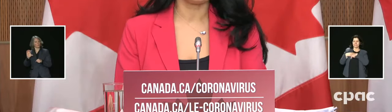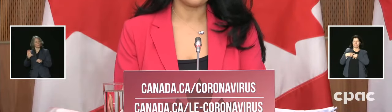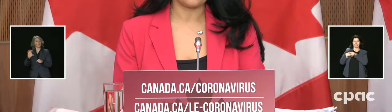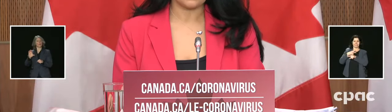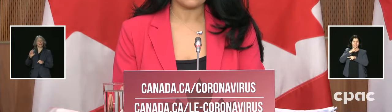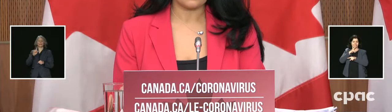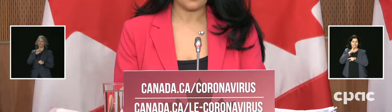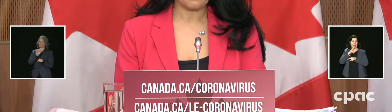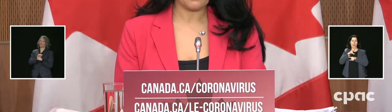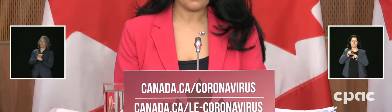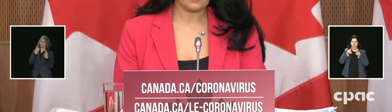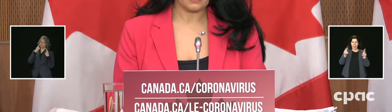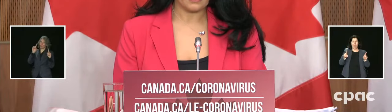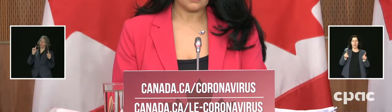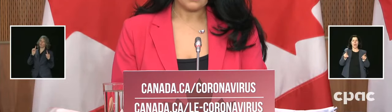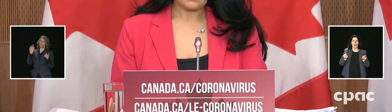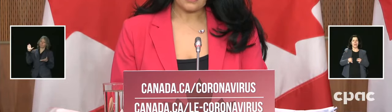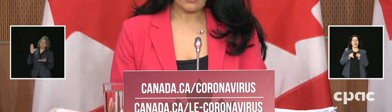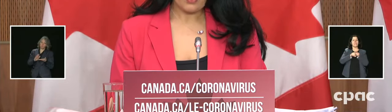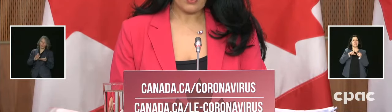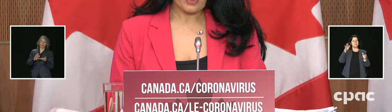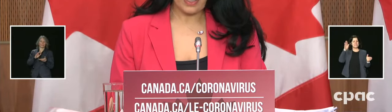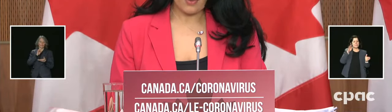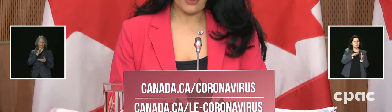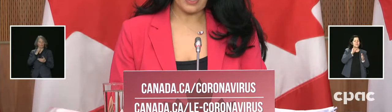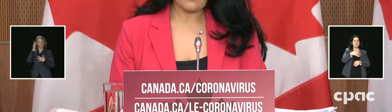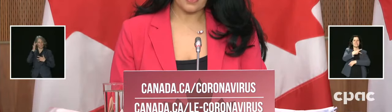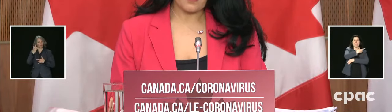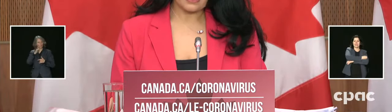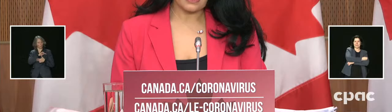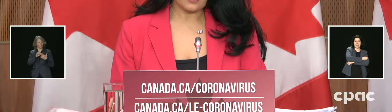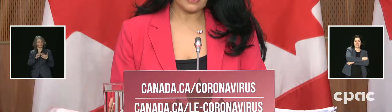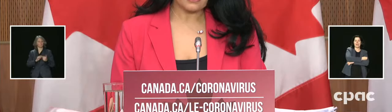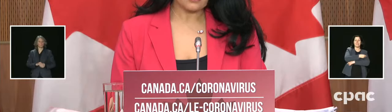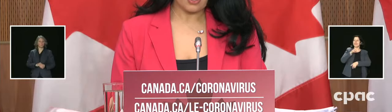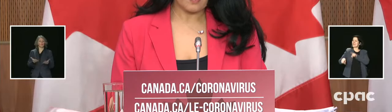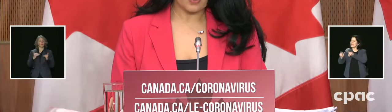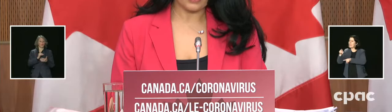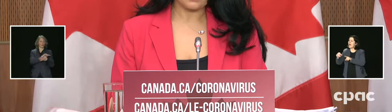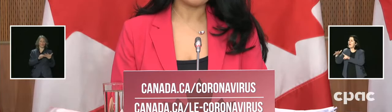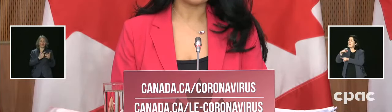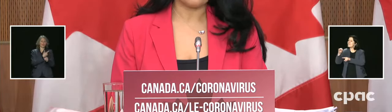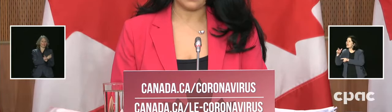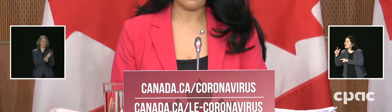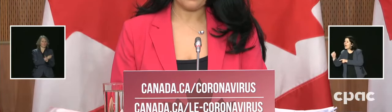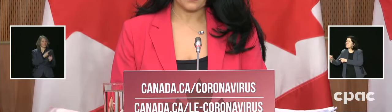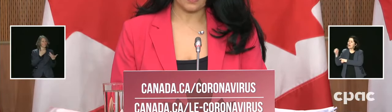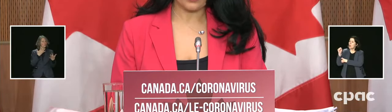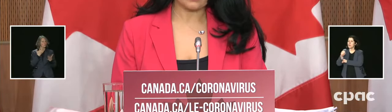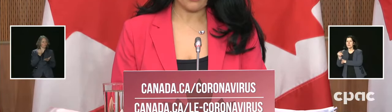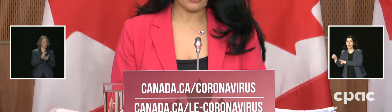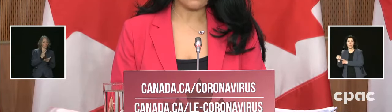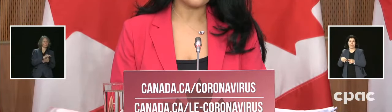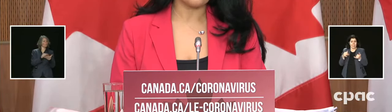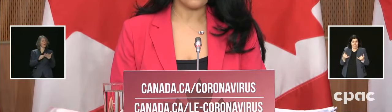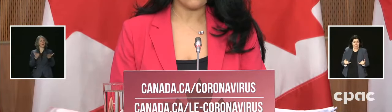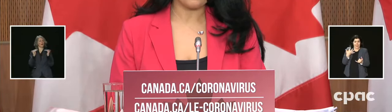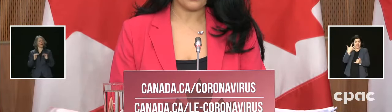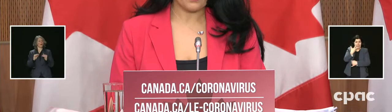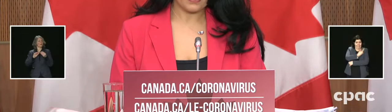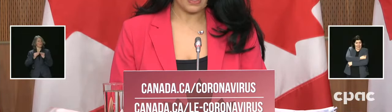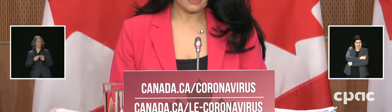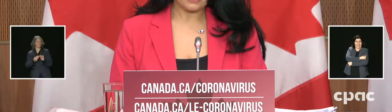in circulation at the time. Now that we have authorized 5 vaccines, we need to talk about what the numbers mean and what's important for you to